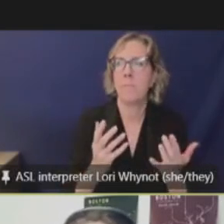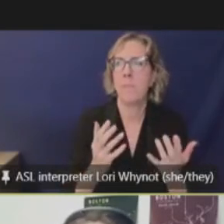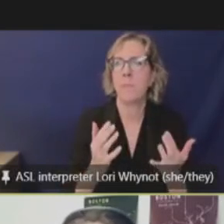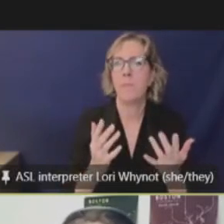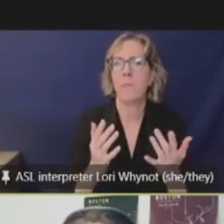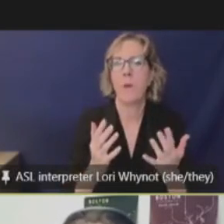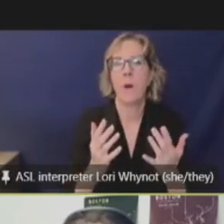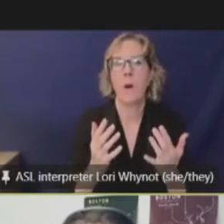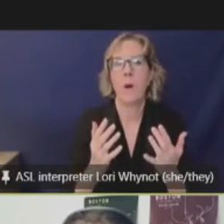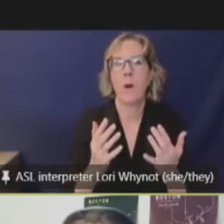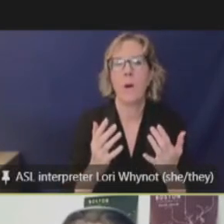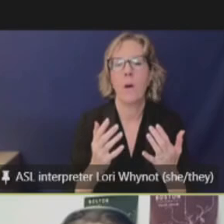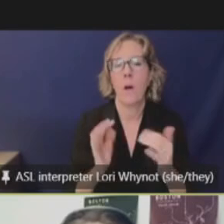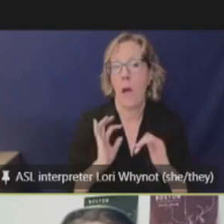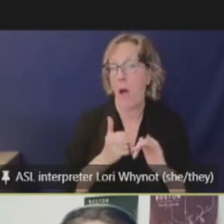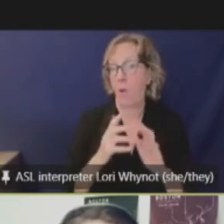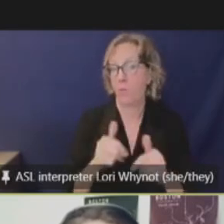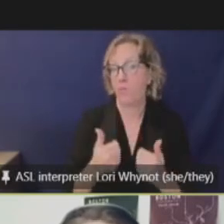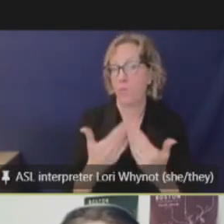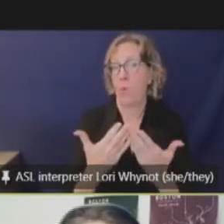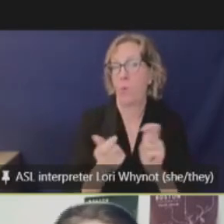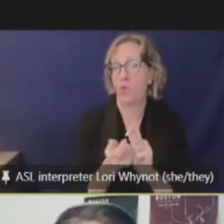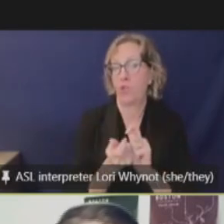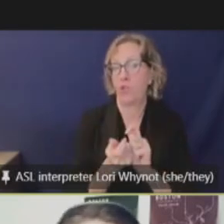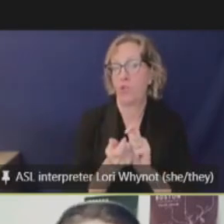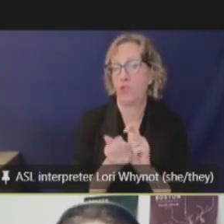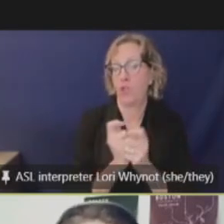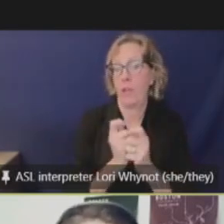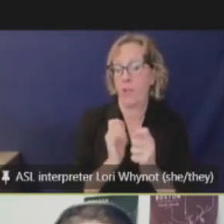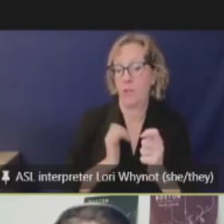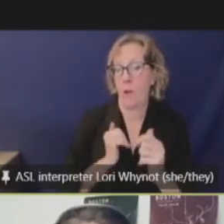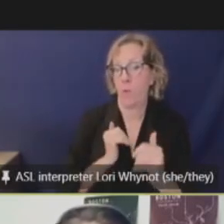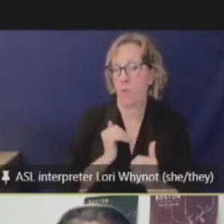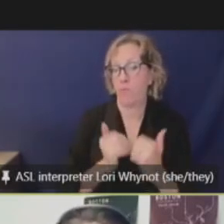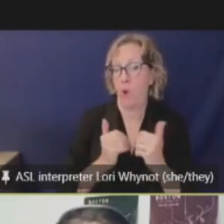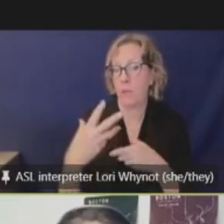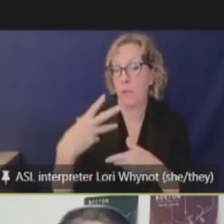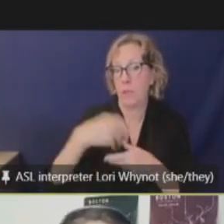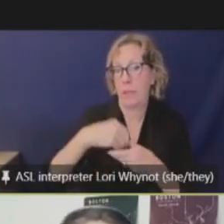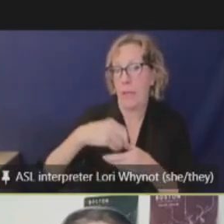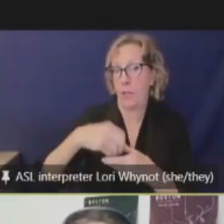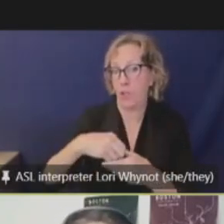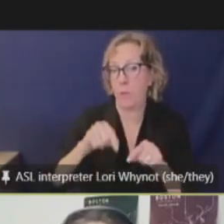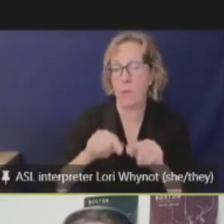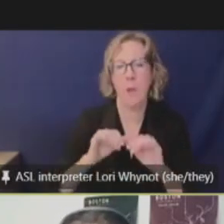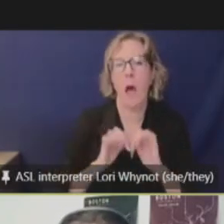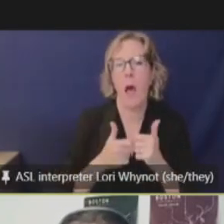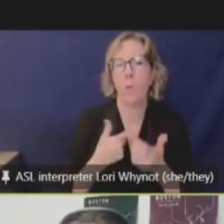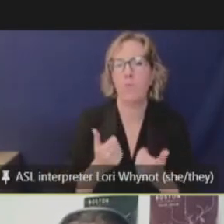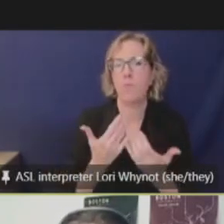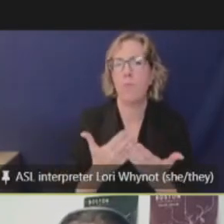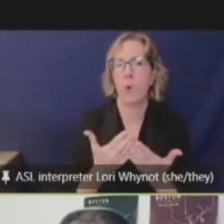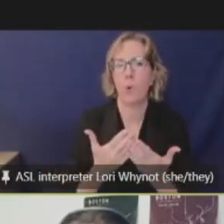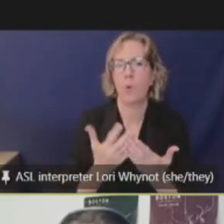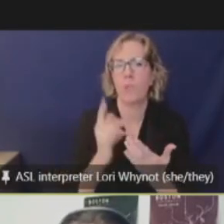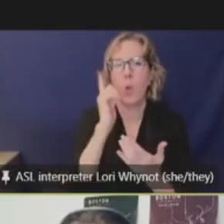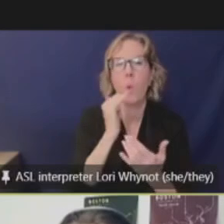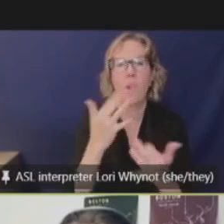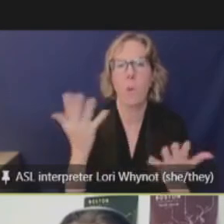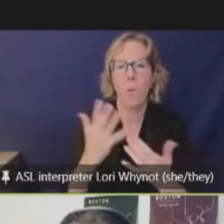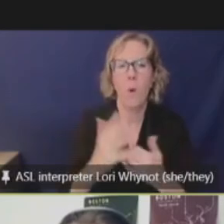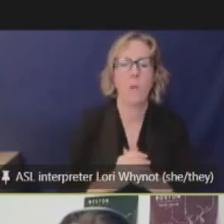how we're proposing to change the way in which we do engagement for these projects. So we have